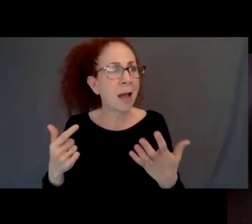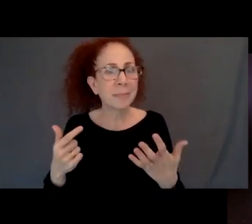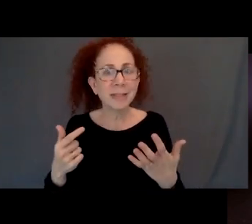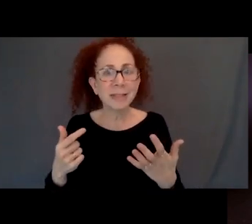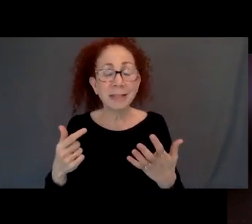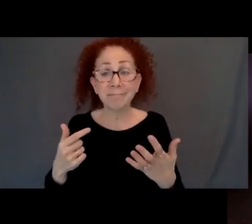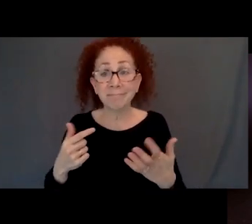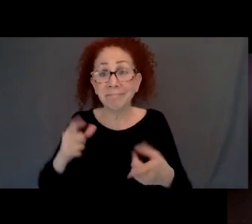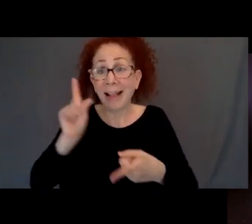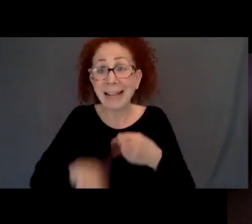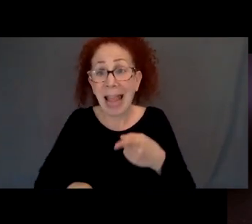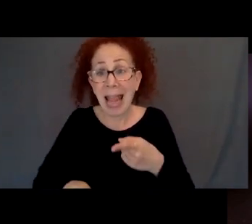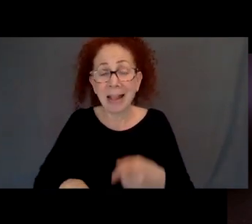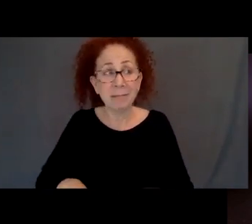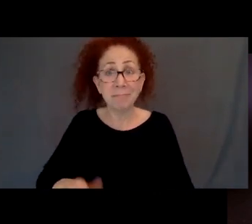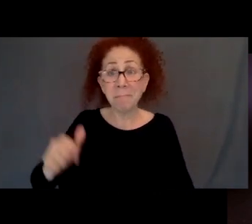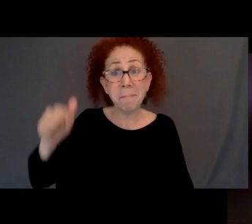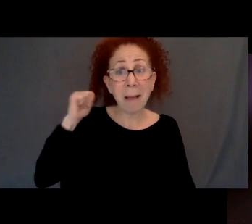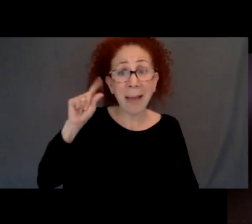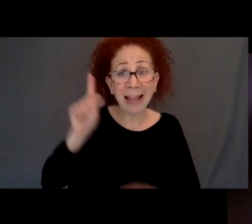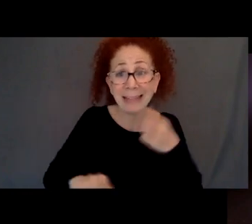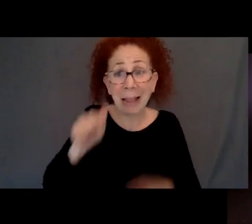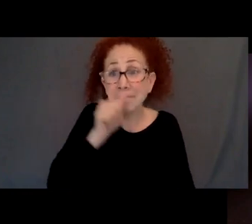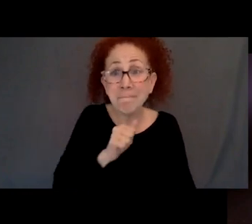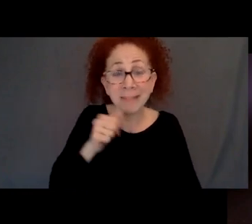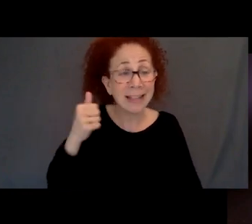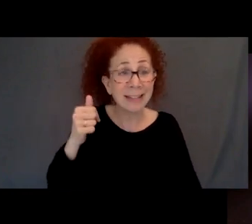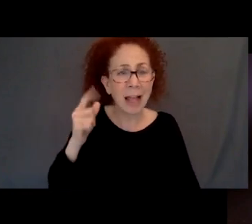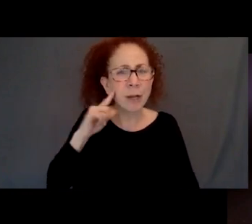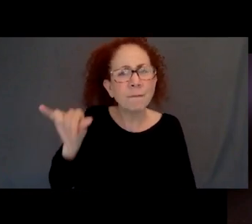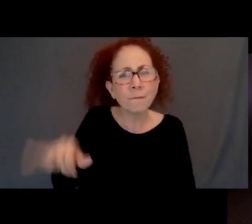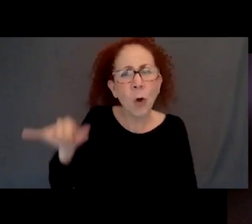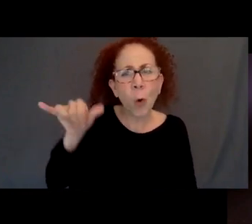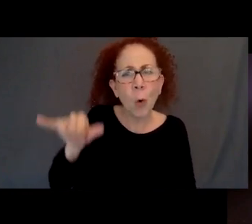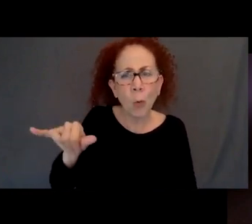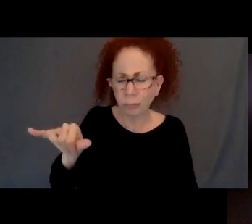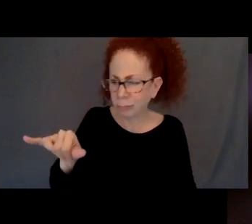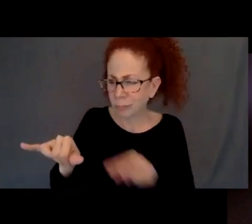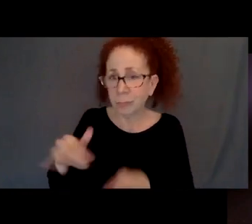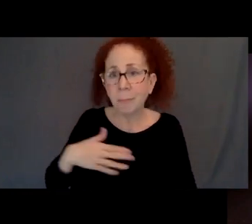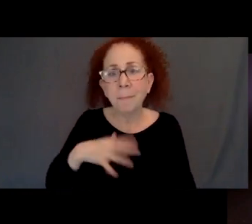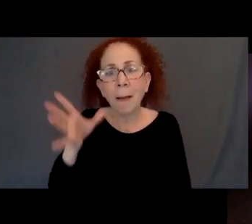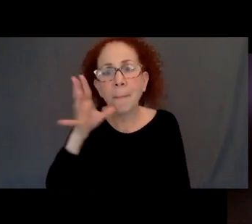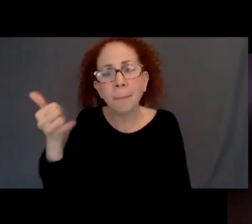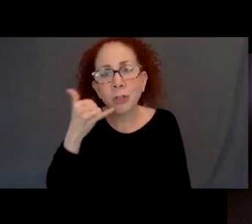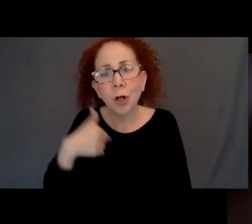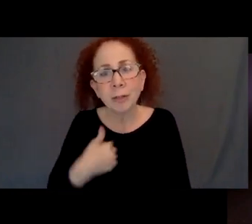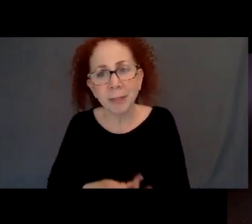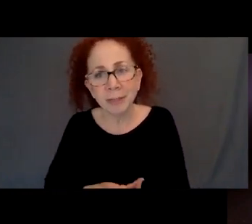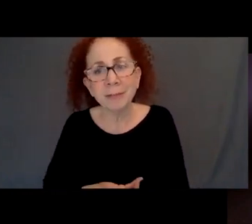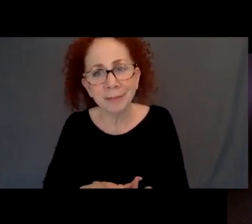actually can't, you know, my lower back can't take this. So I had to, of course, my mom was.